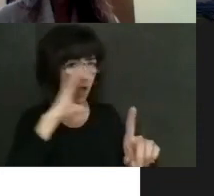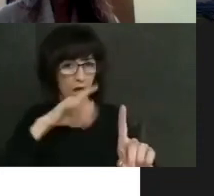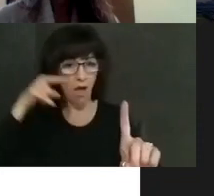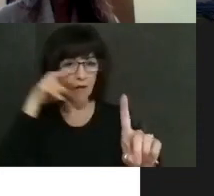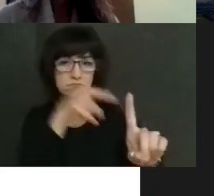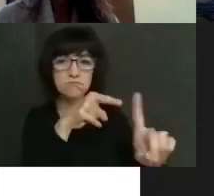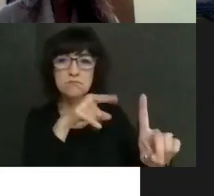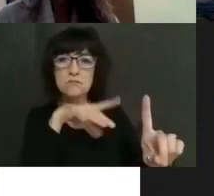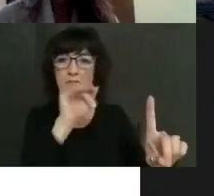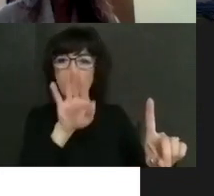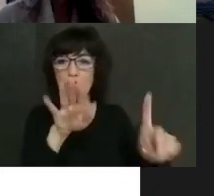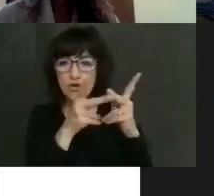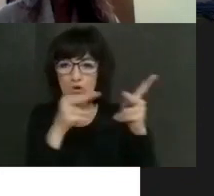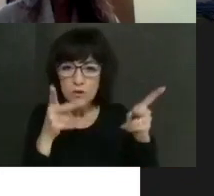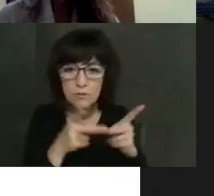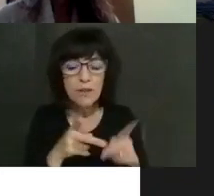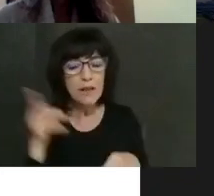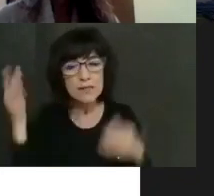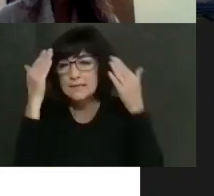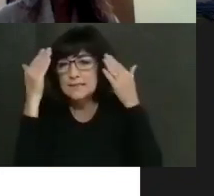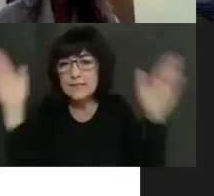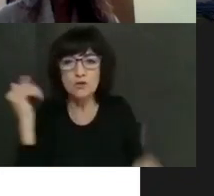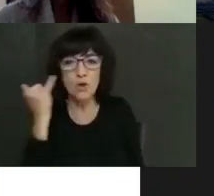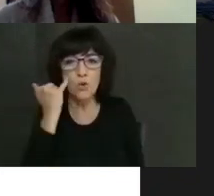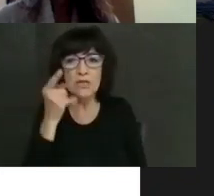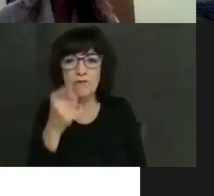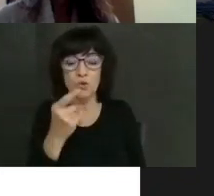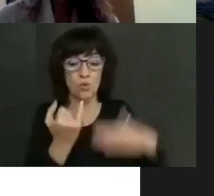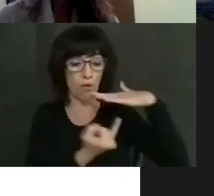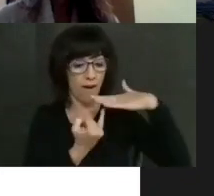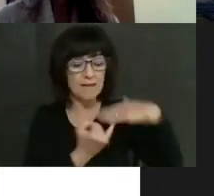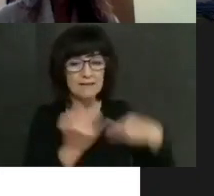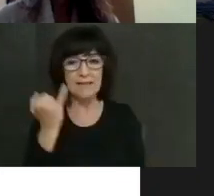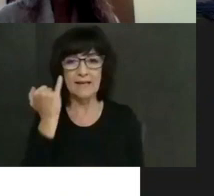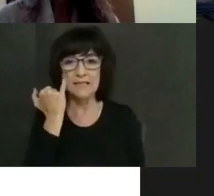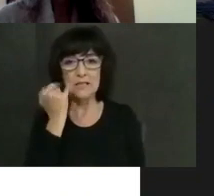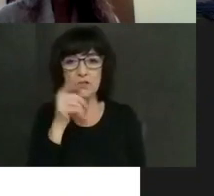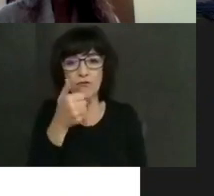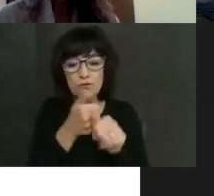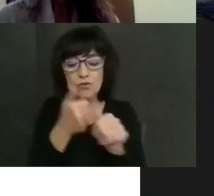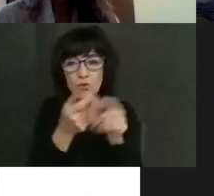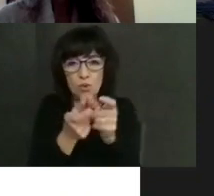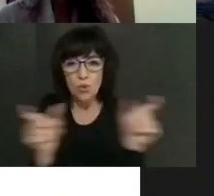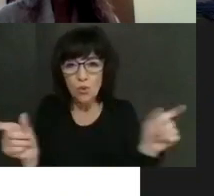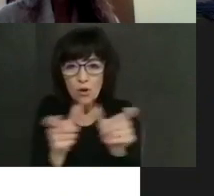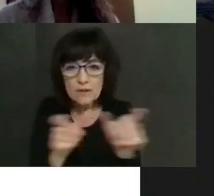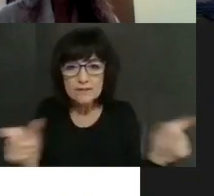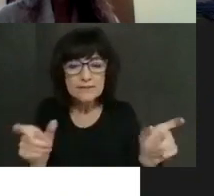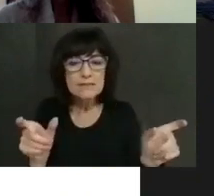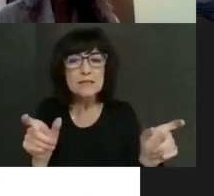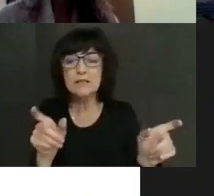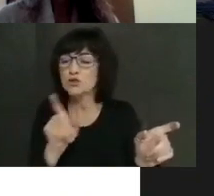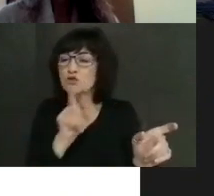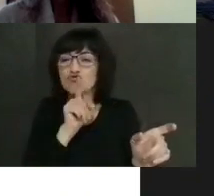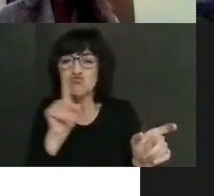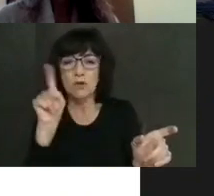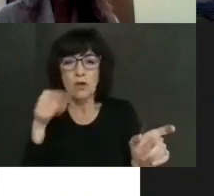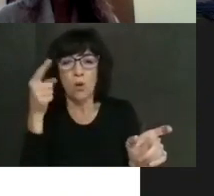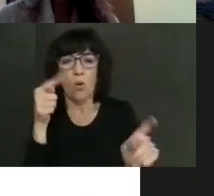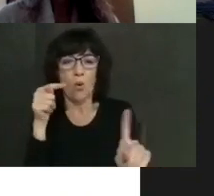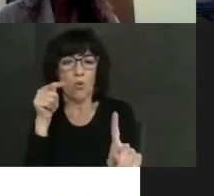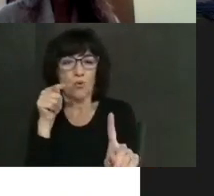you're quarantining or isolating. It doesn't know any of that. It's strictly exchanging these keys between the